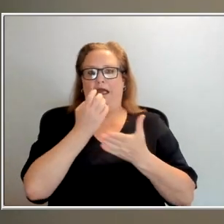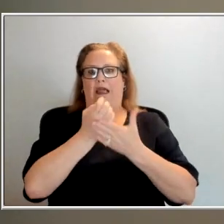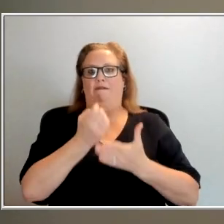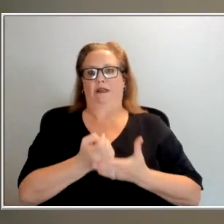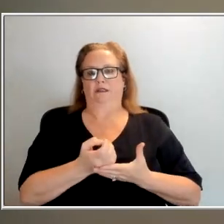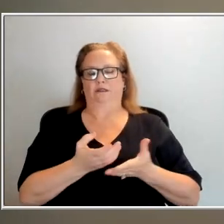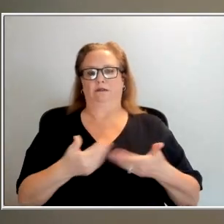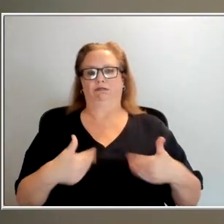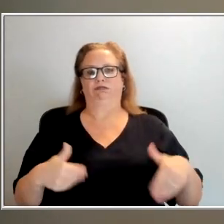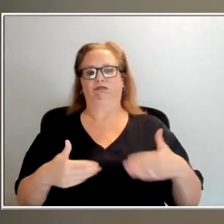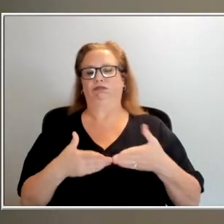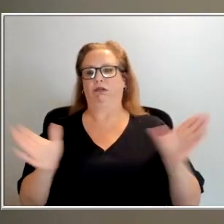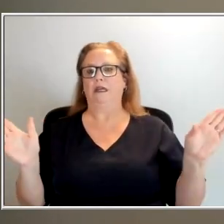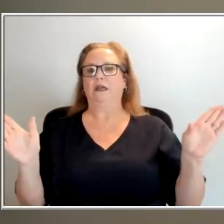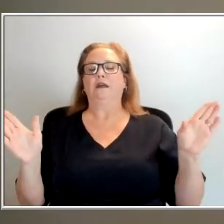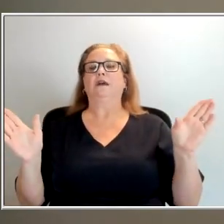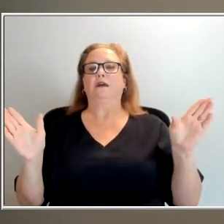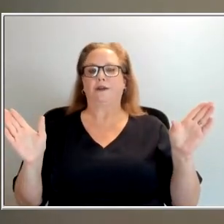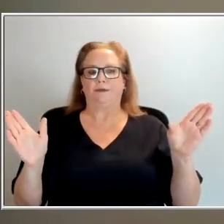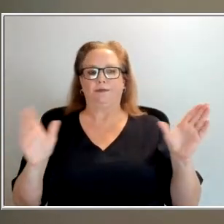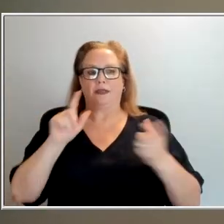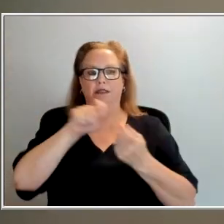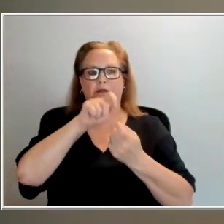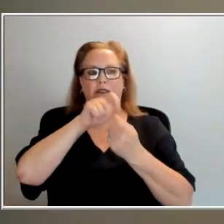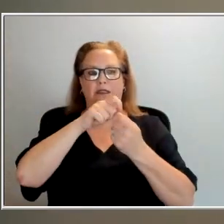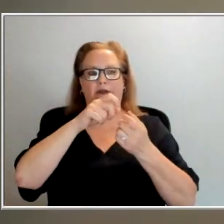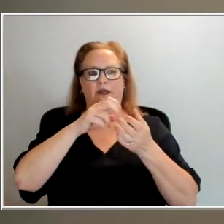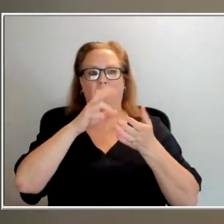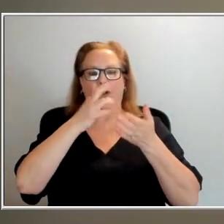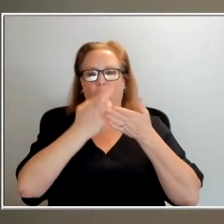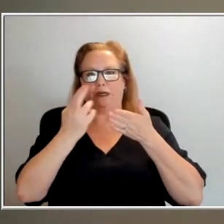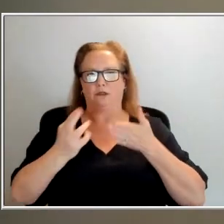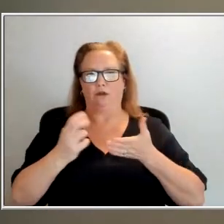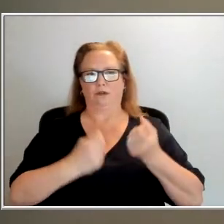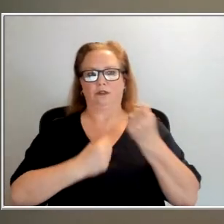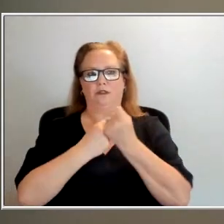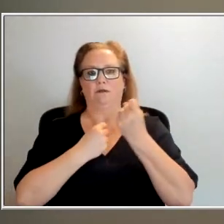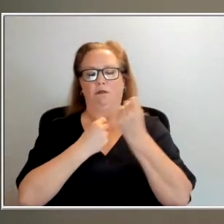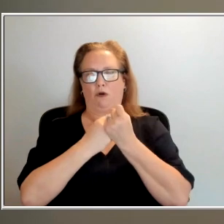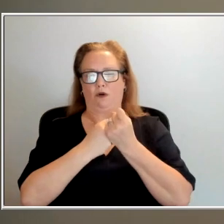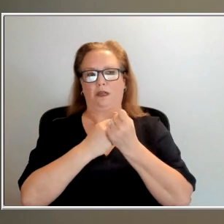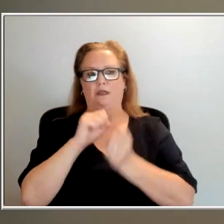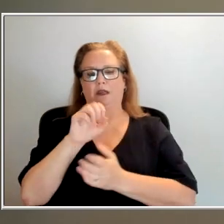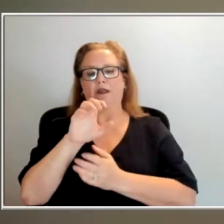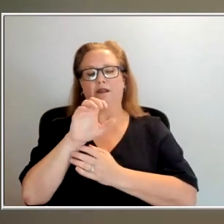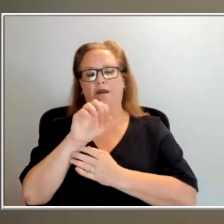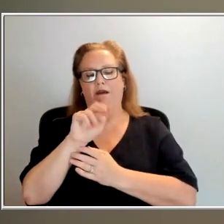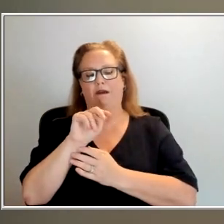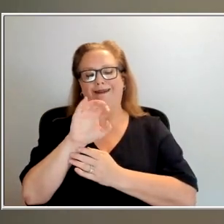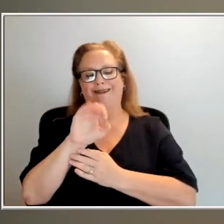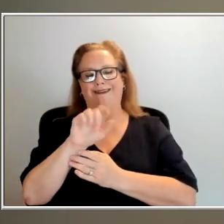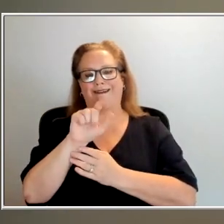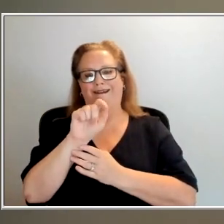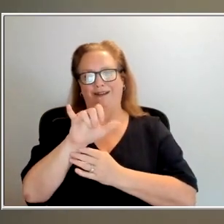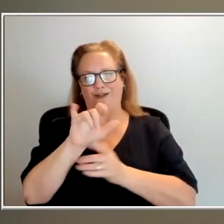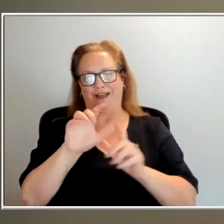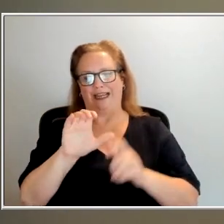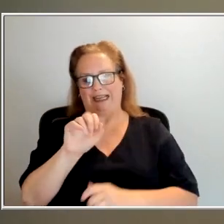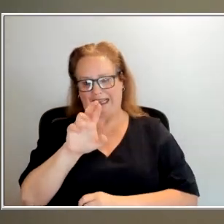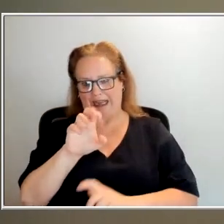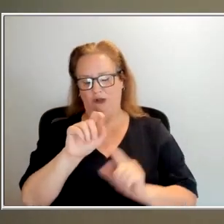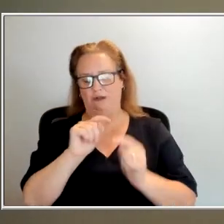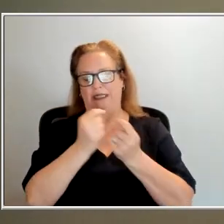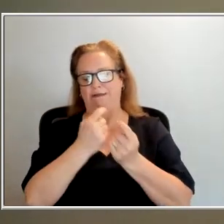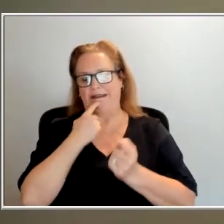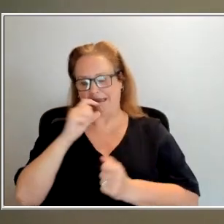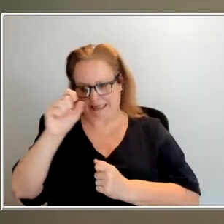globally and created a very specific resource to support the oncology care teams to say, yes, you should